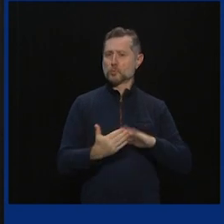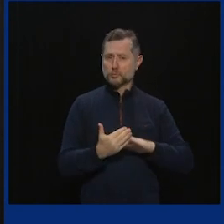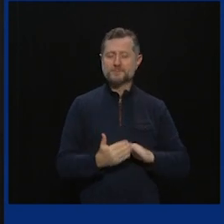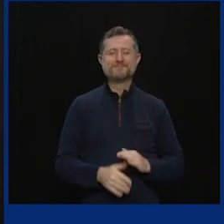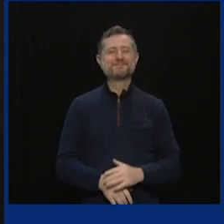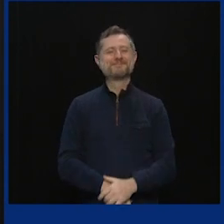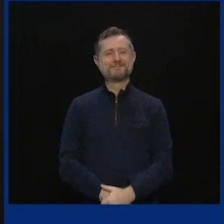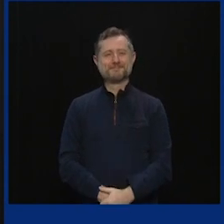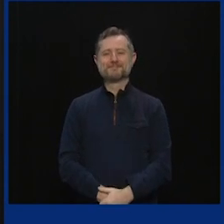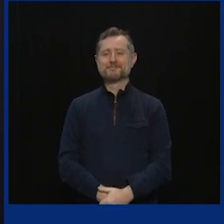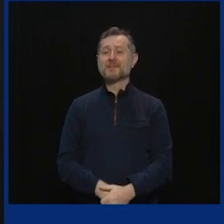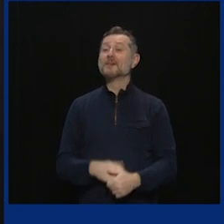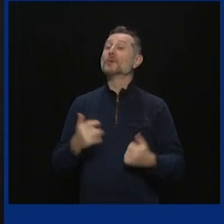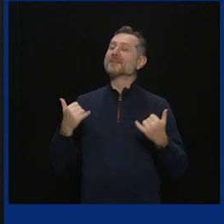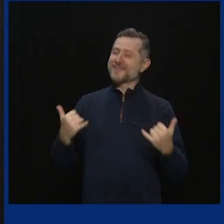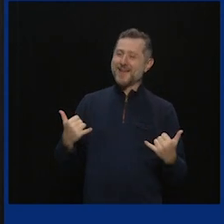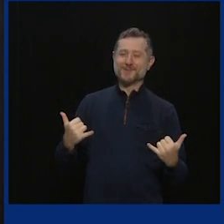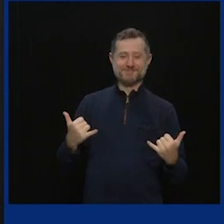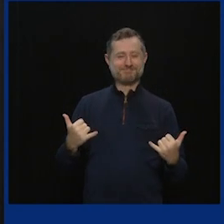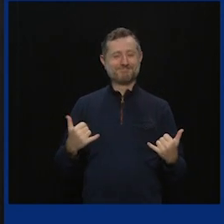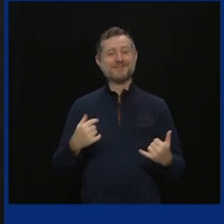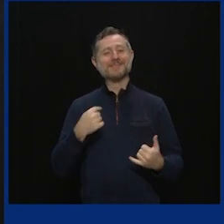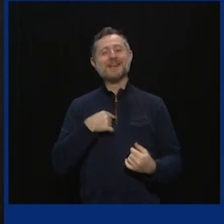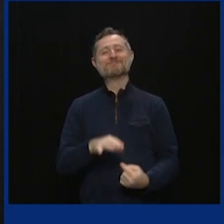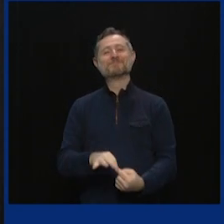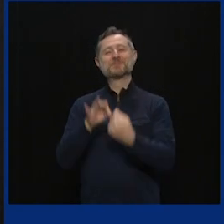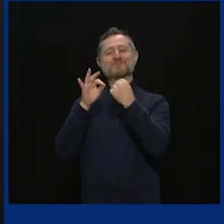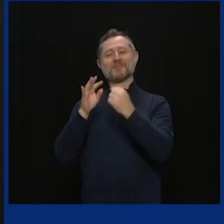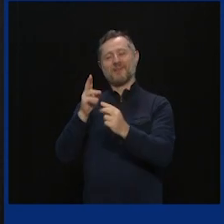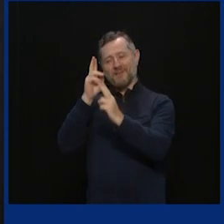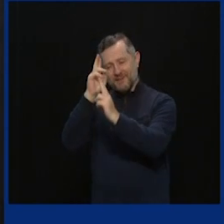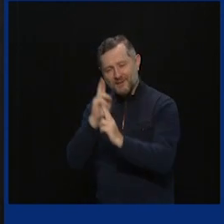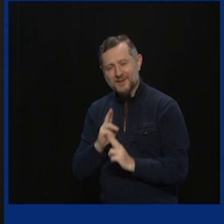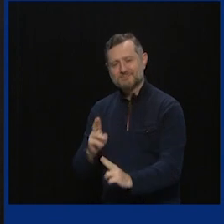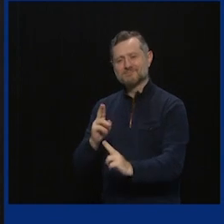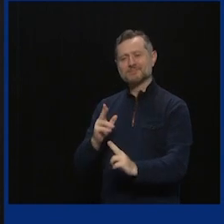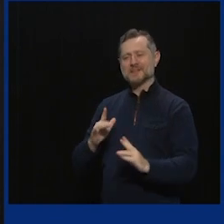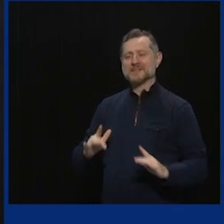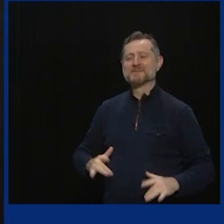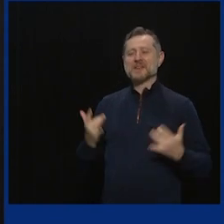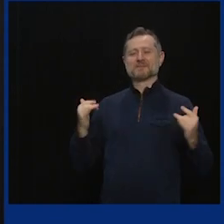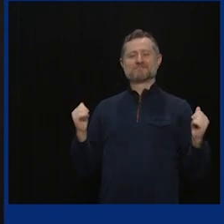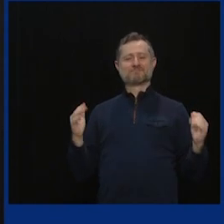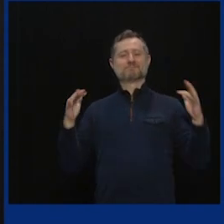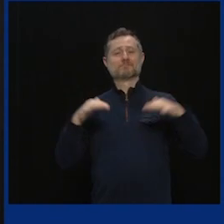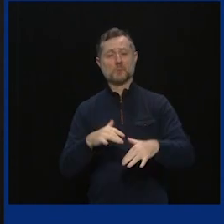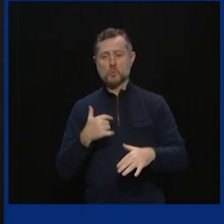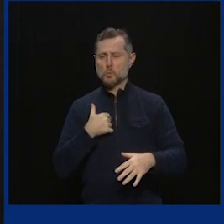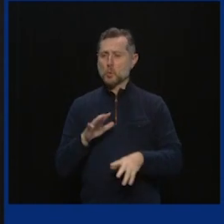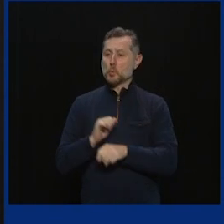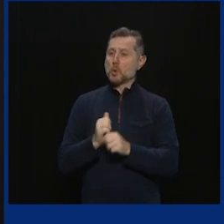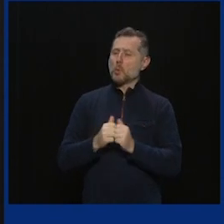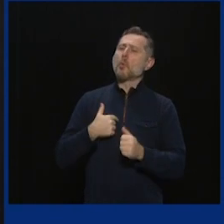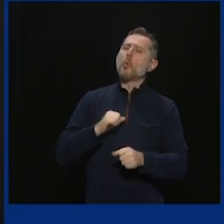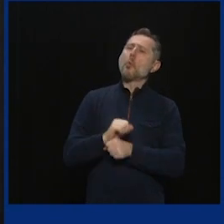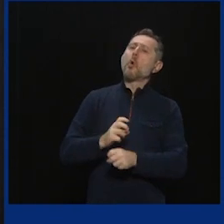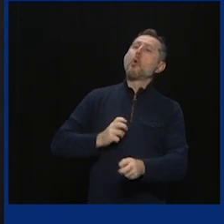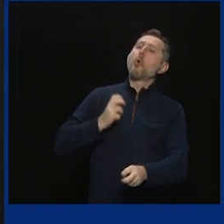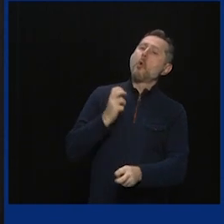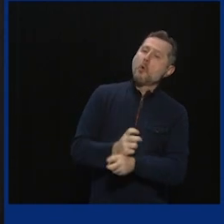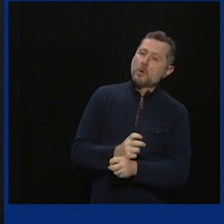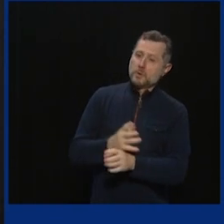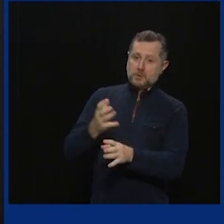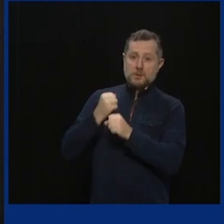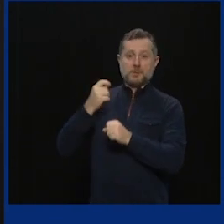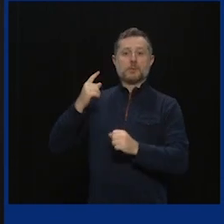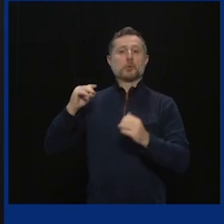So now I have a distinct honor, and I'm really delighted that while we worked hard to get this, there was a new governor, remember that?